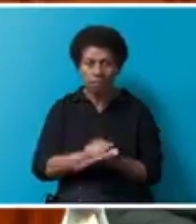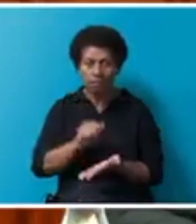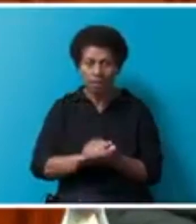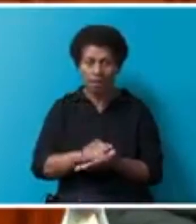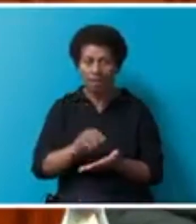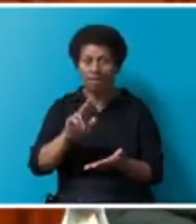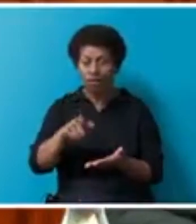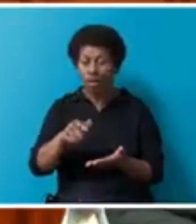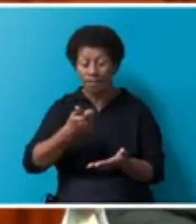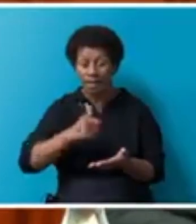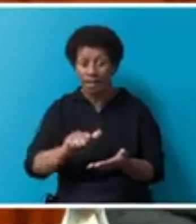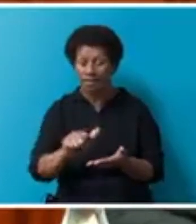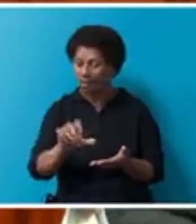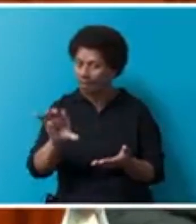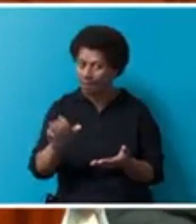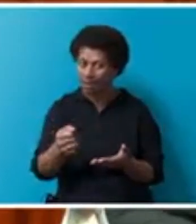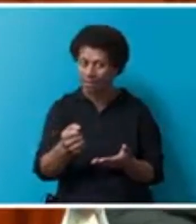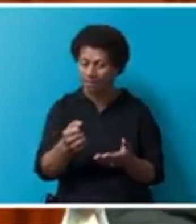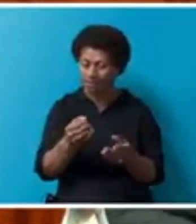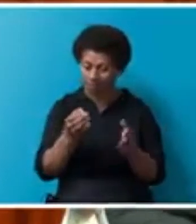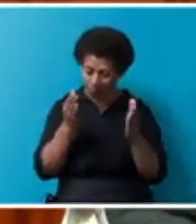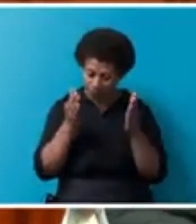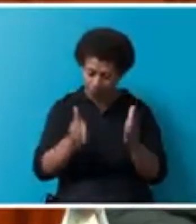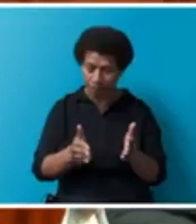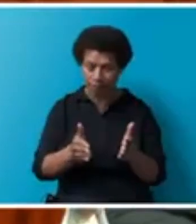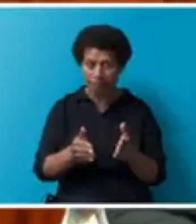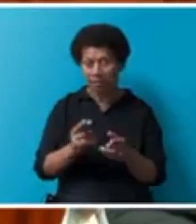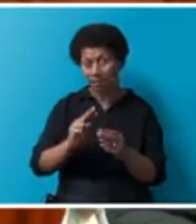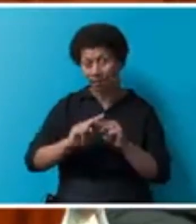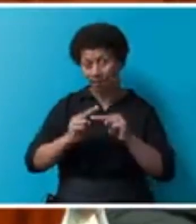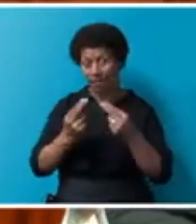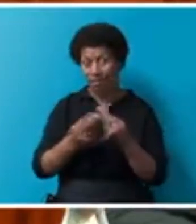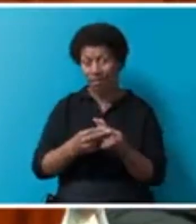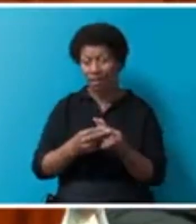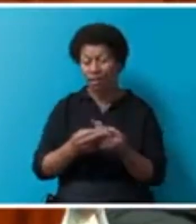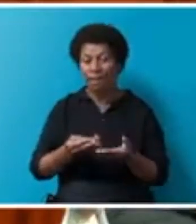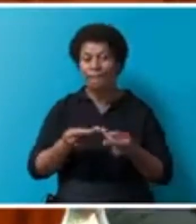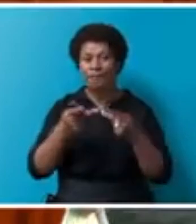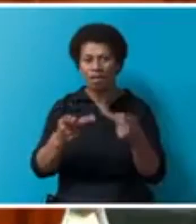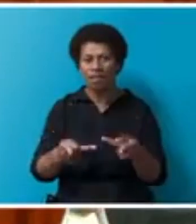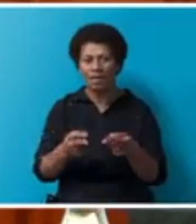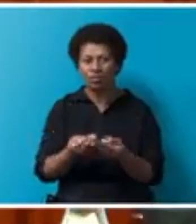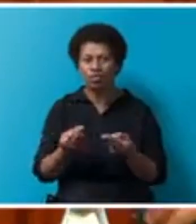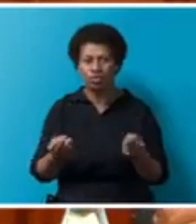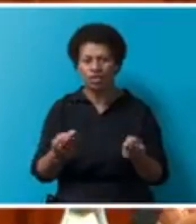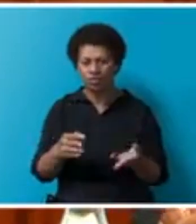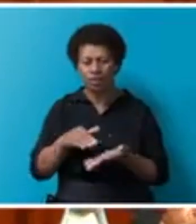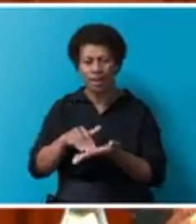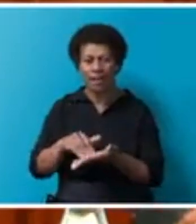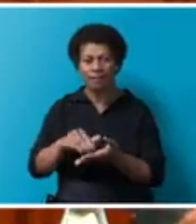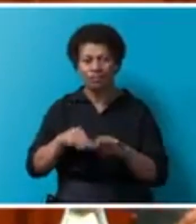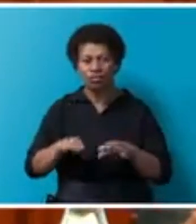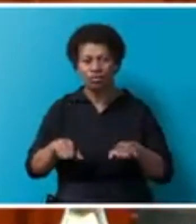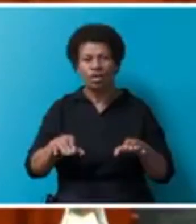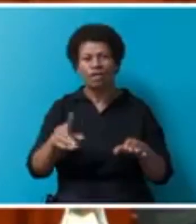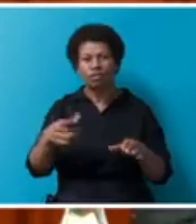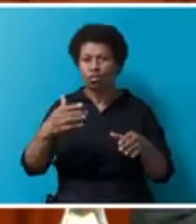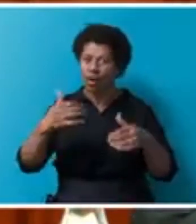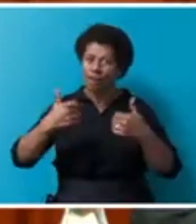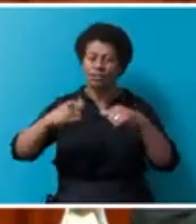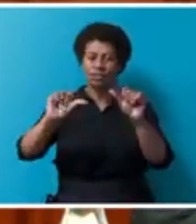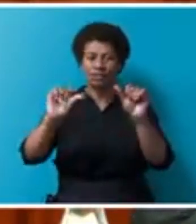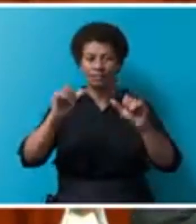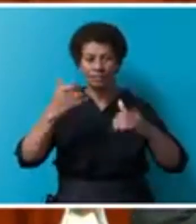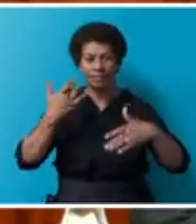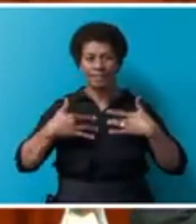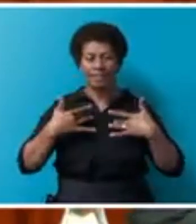these behaviors. Additionally, it will provide families with necessary resources to help their young people succeed in life. In terms of our